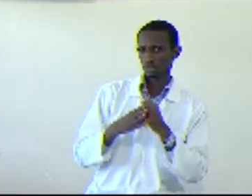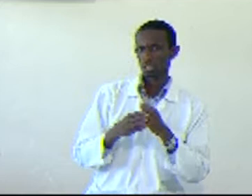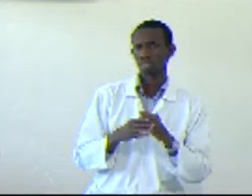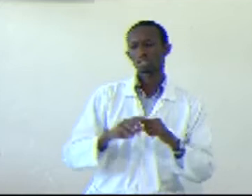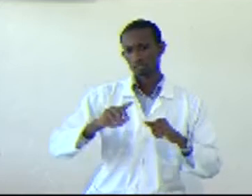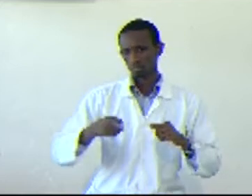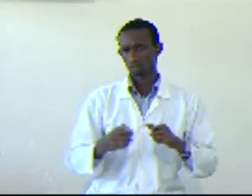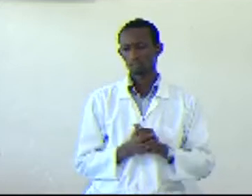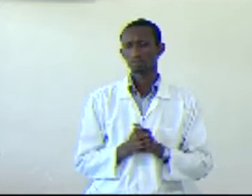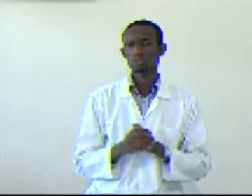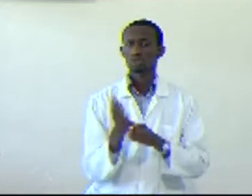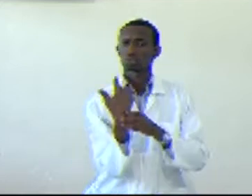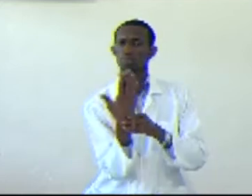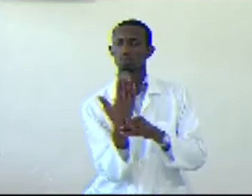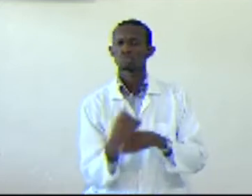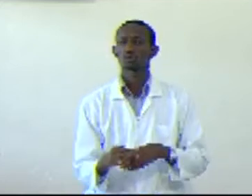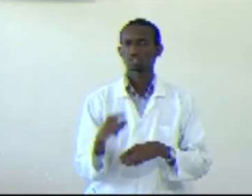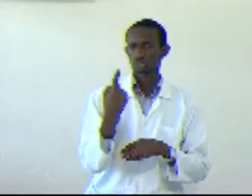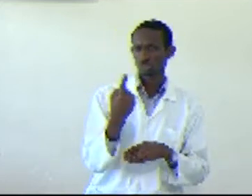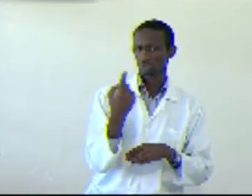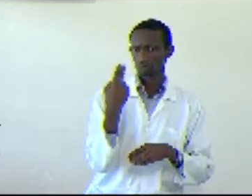And then page